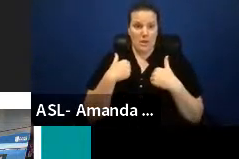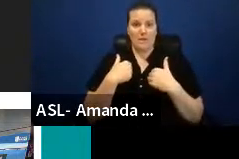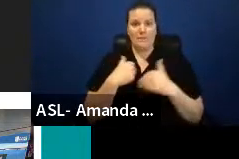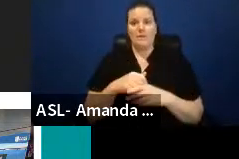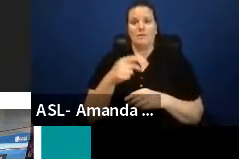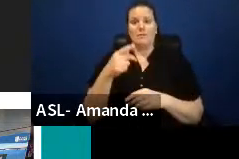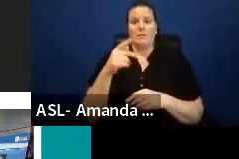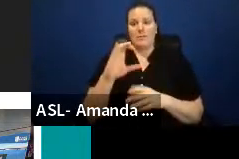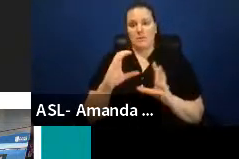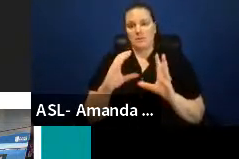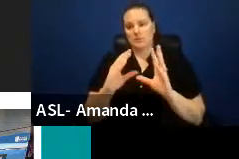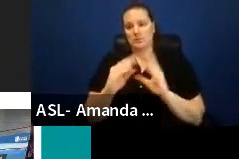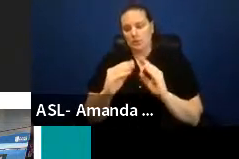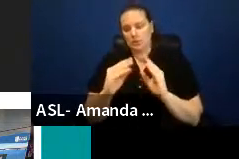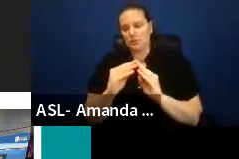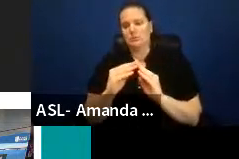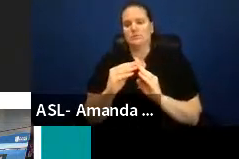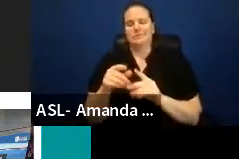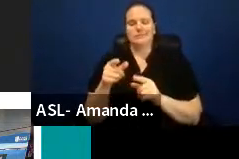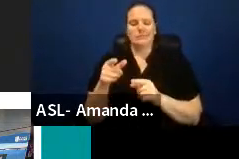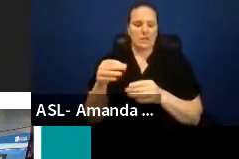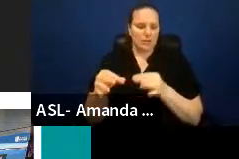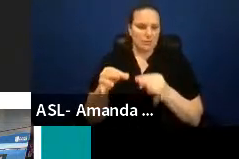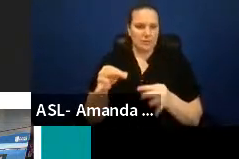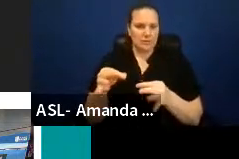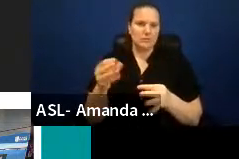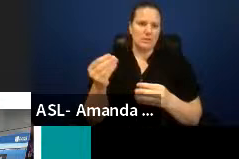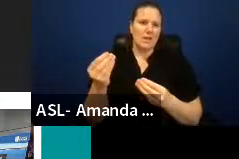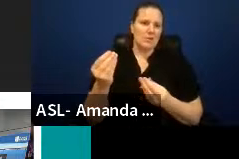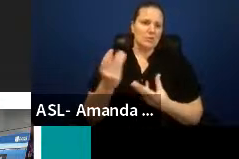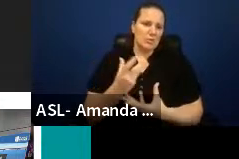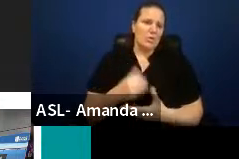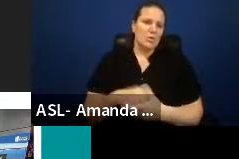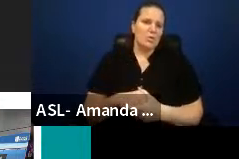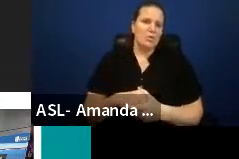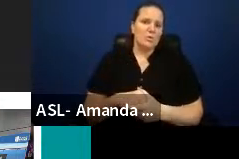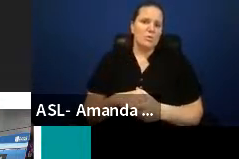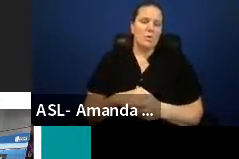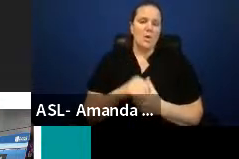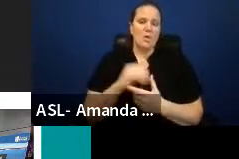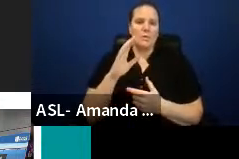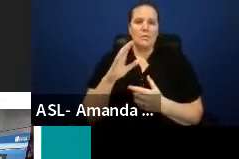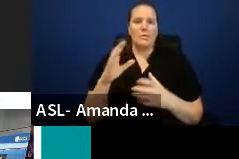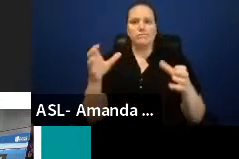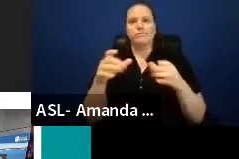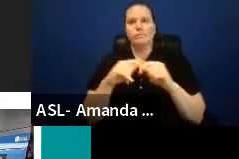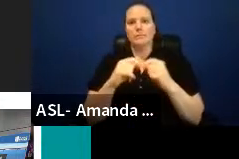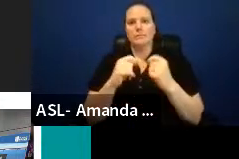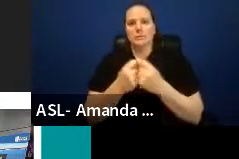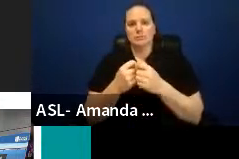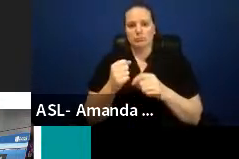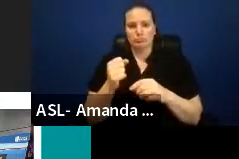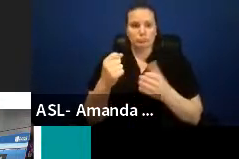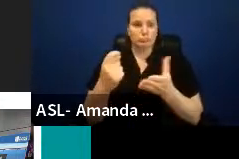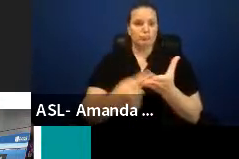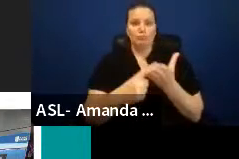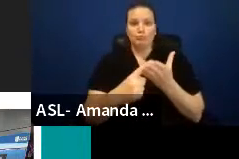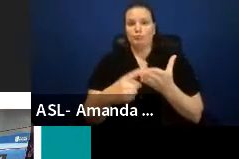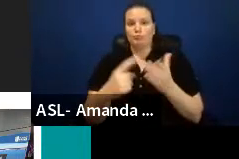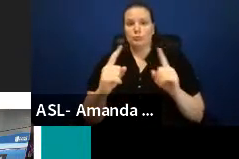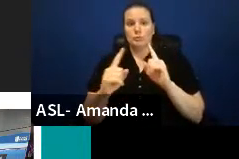public sessions, the public hearings, please let us know and we will get a team over to have that